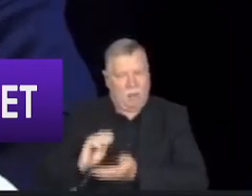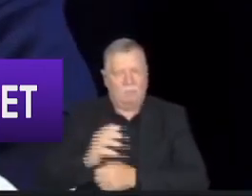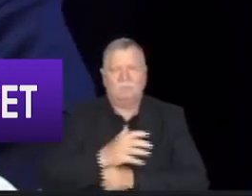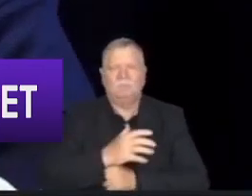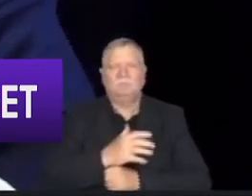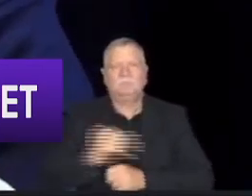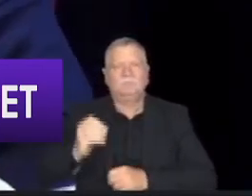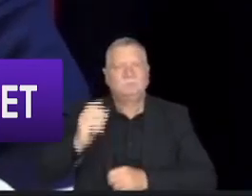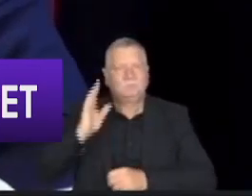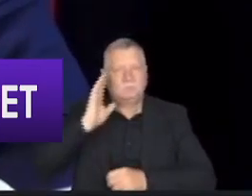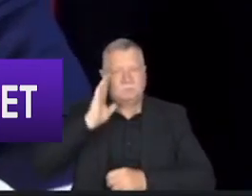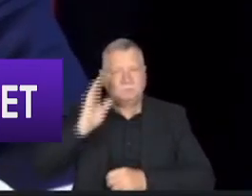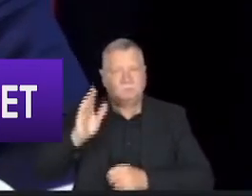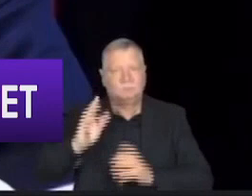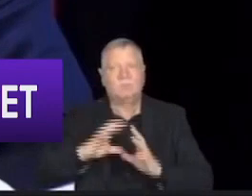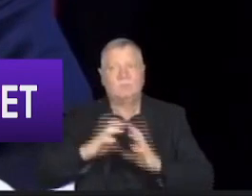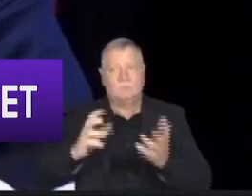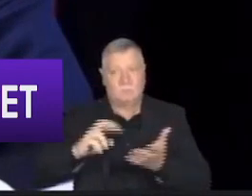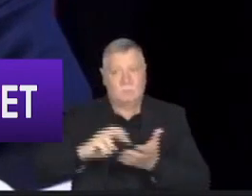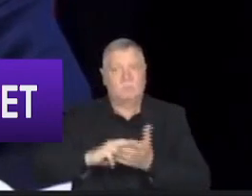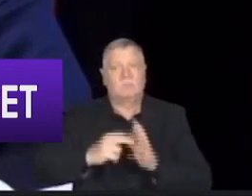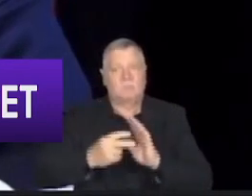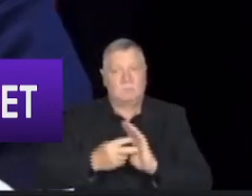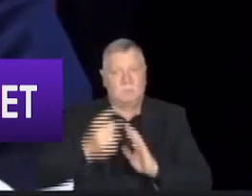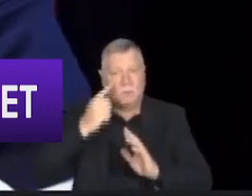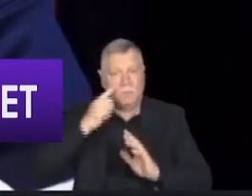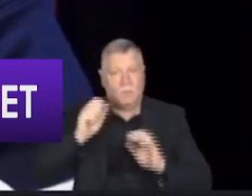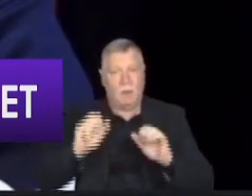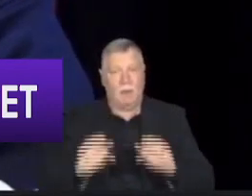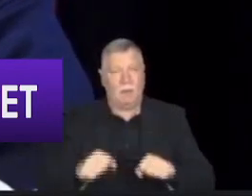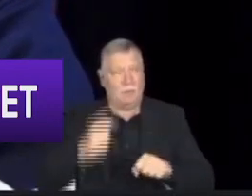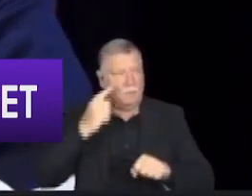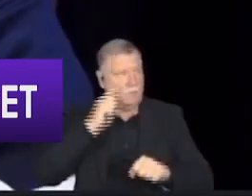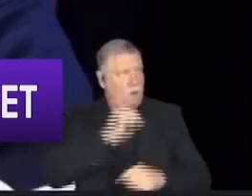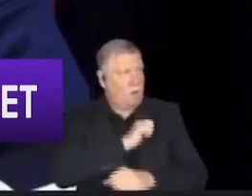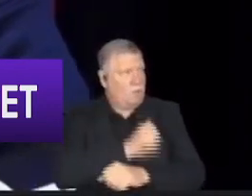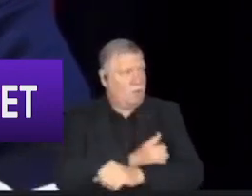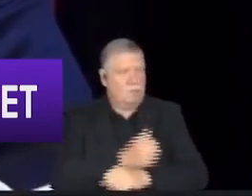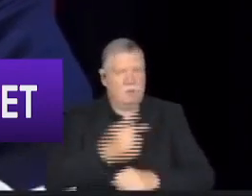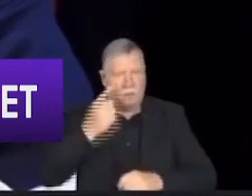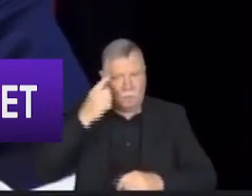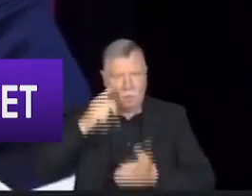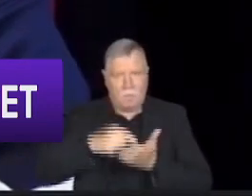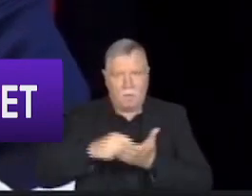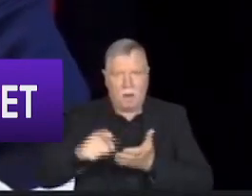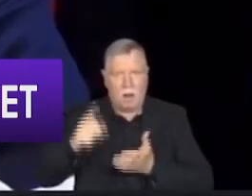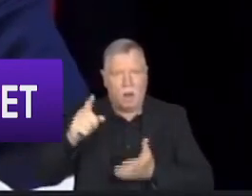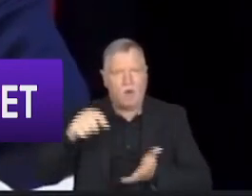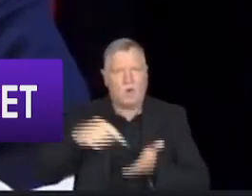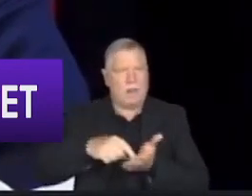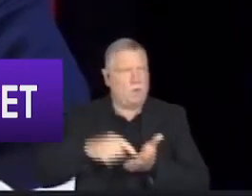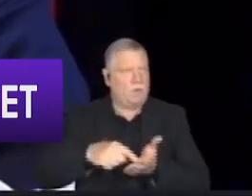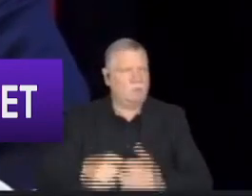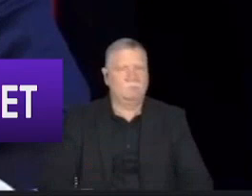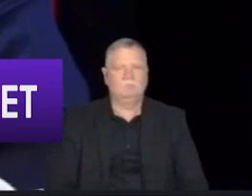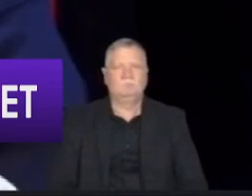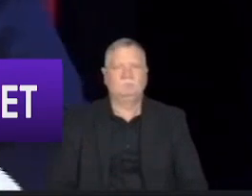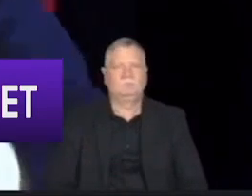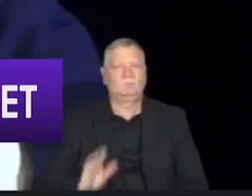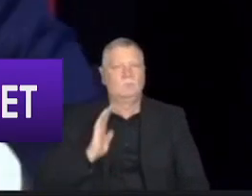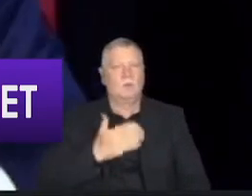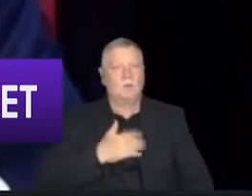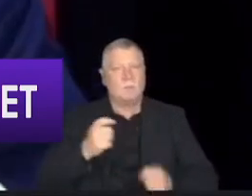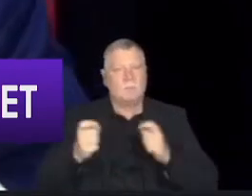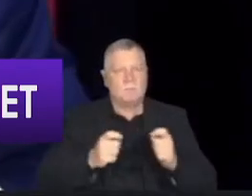officers. It also has $86 million for increases for teachers and educational personnel,